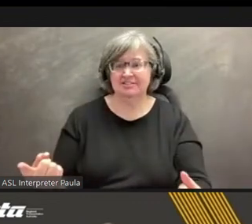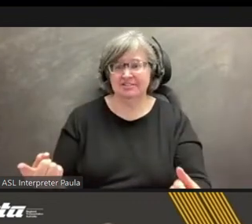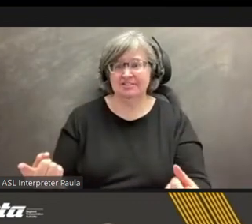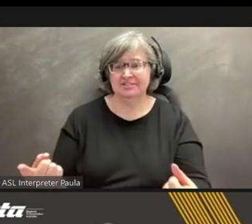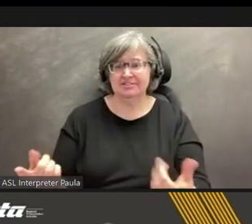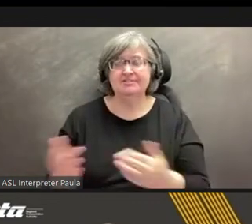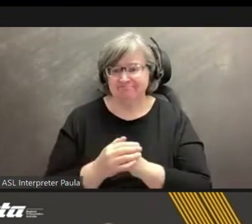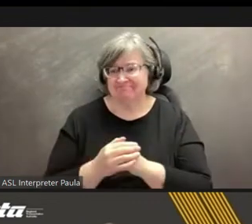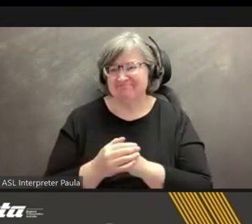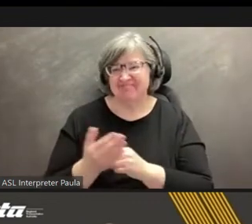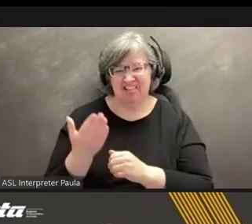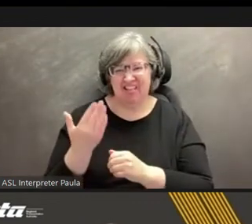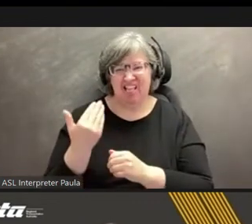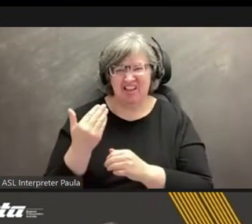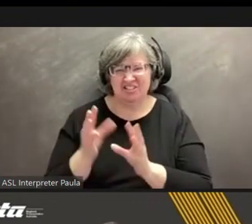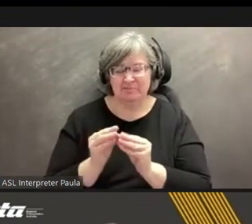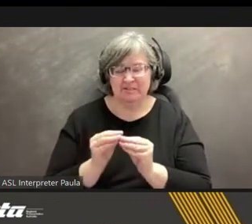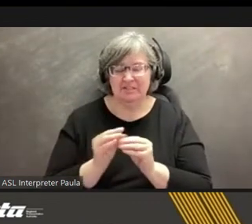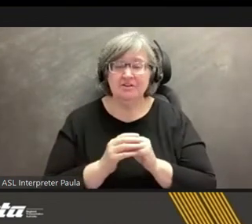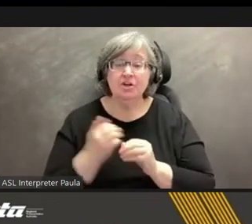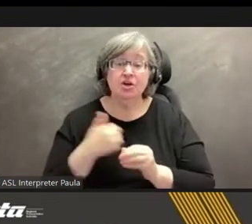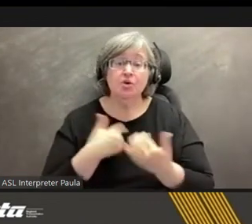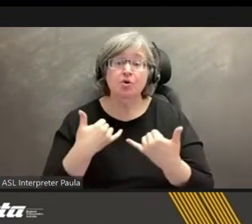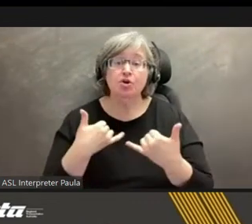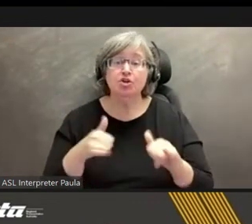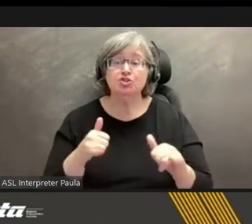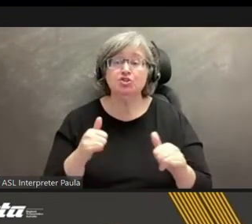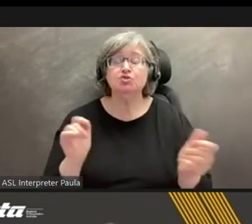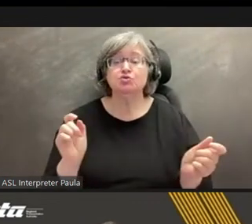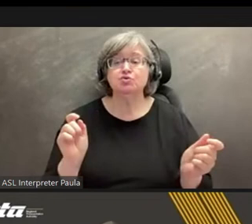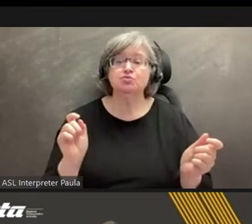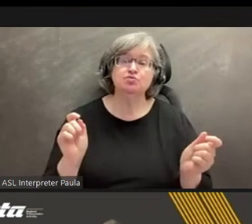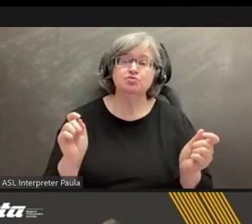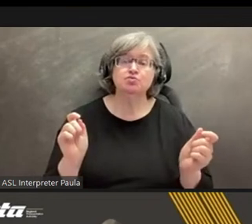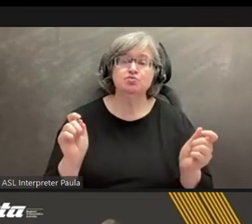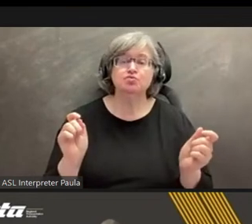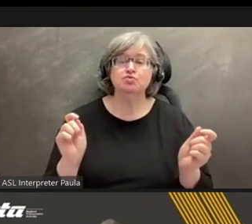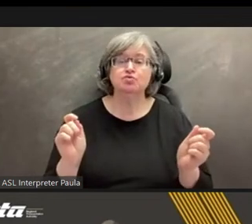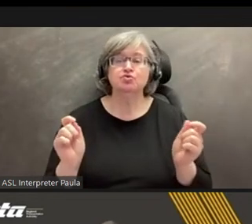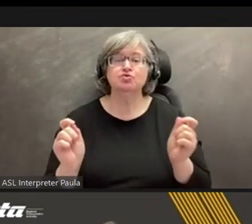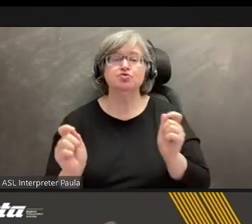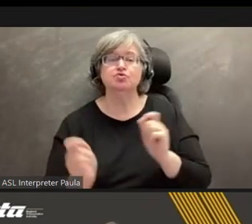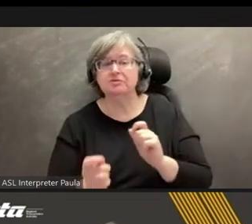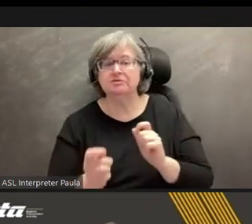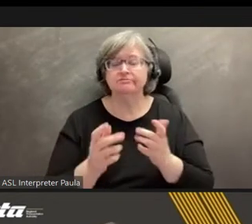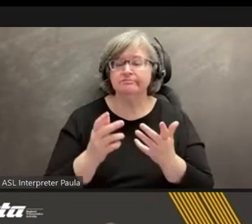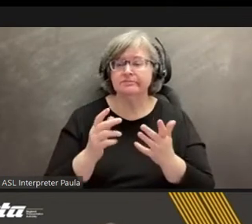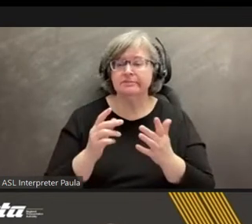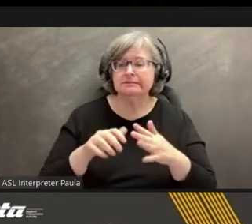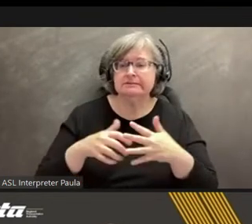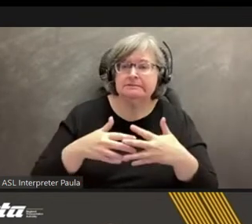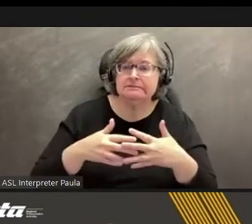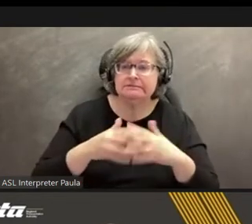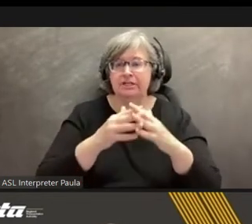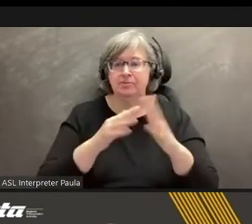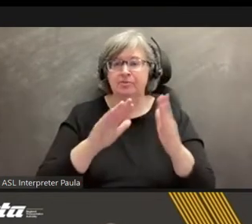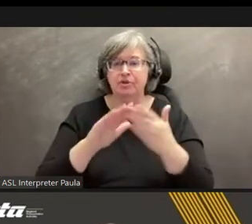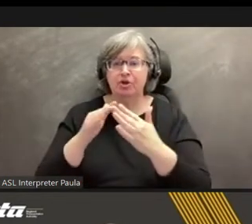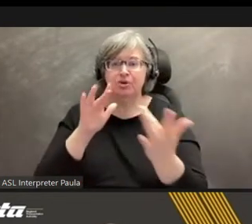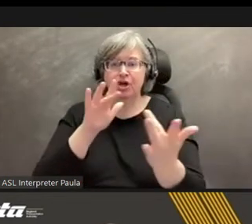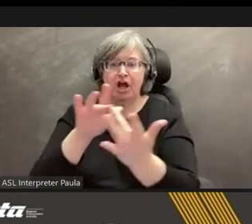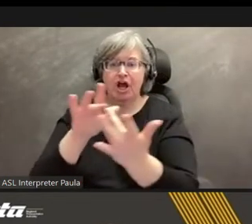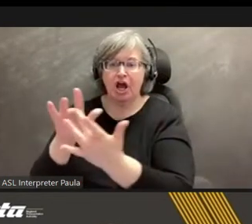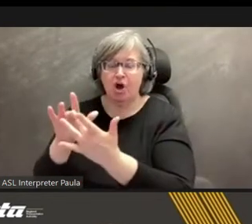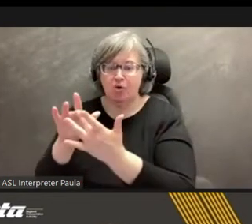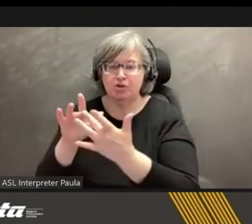last meeting. We are still transitioning and putting together our community outreach program for the Stage